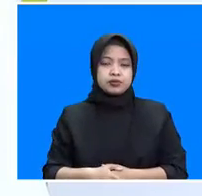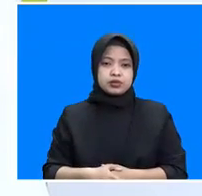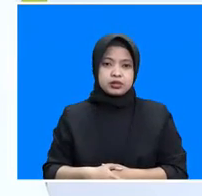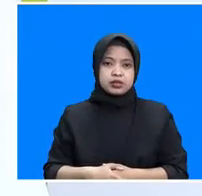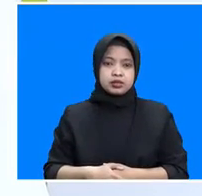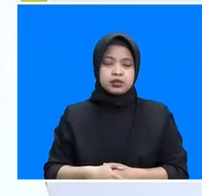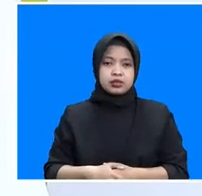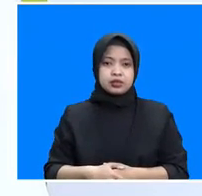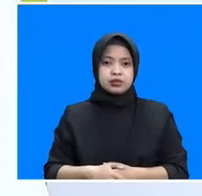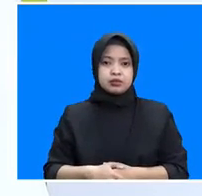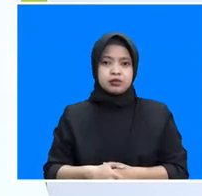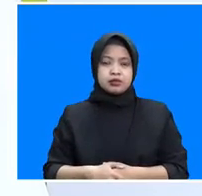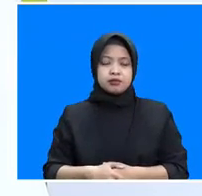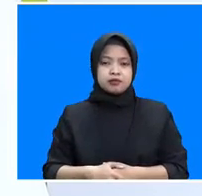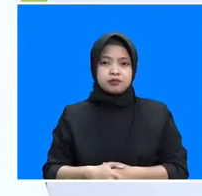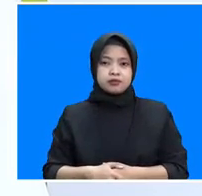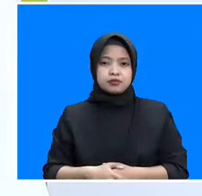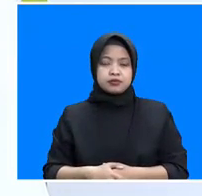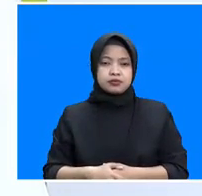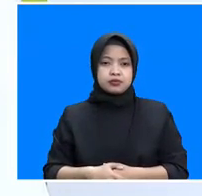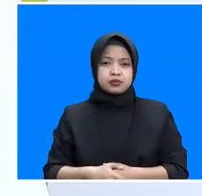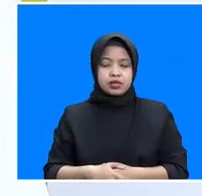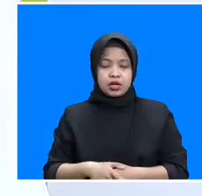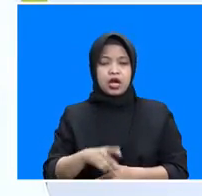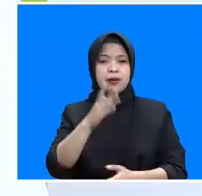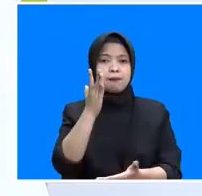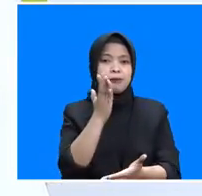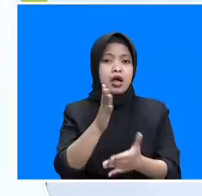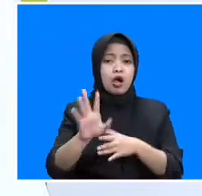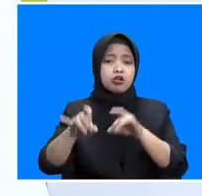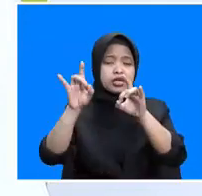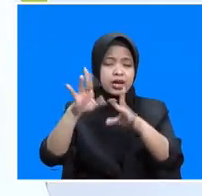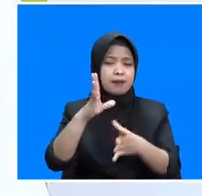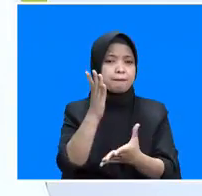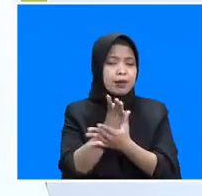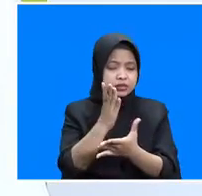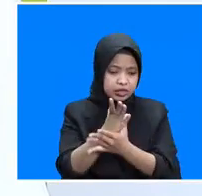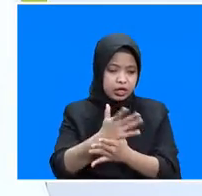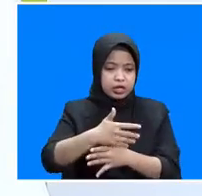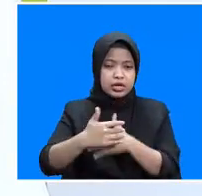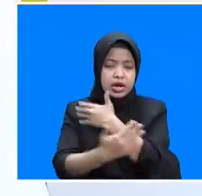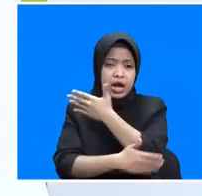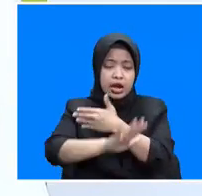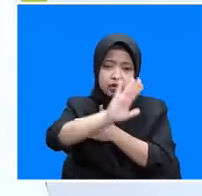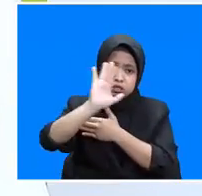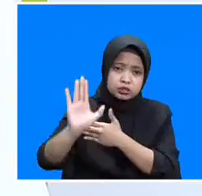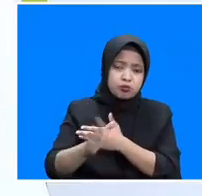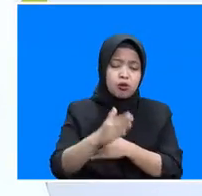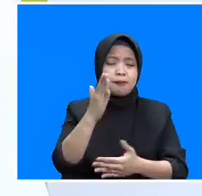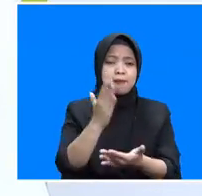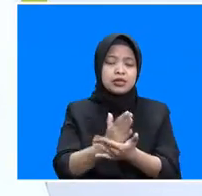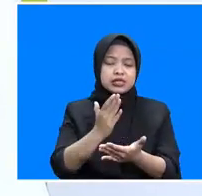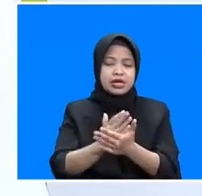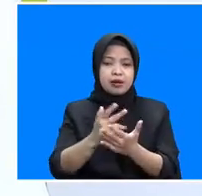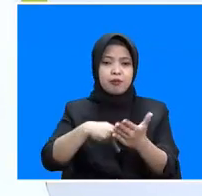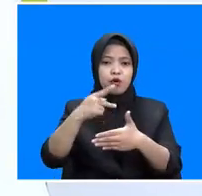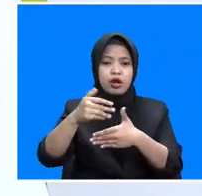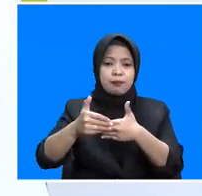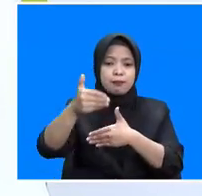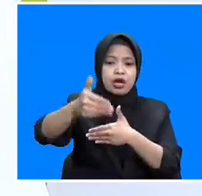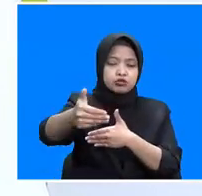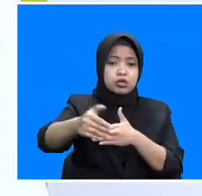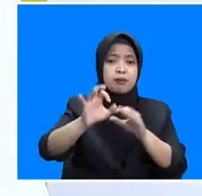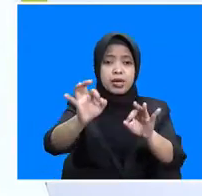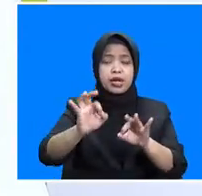and making sure and encouraging countries think about that education continuity. And we know, you know, the UN Secretary